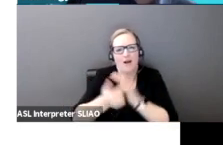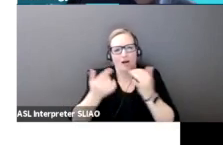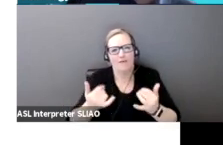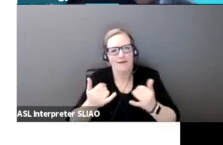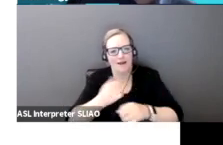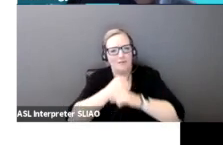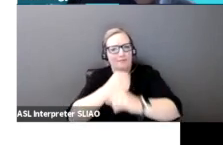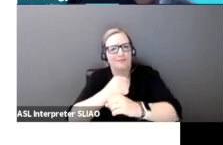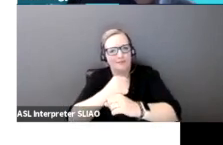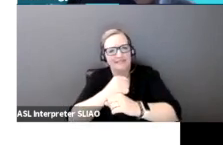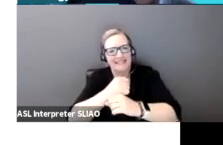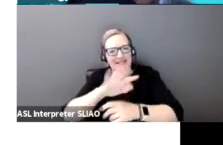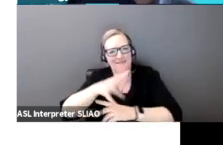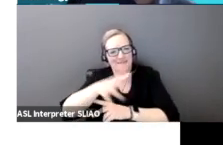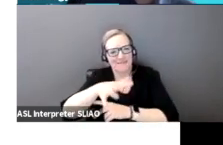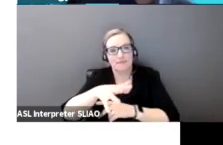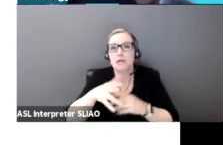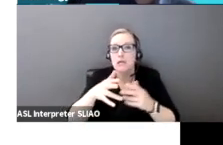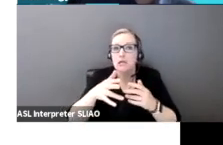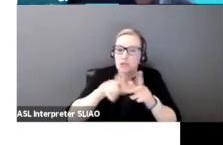to sue for trade secret